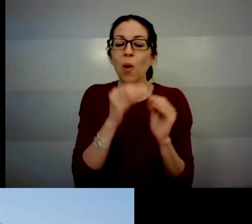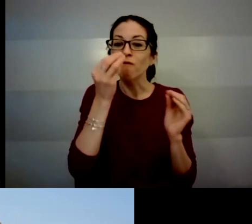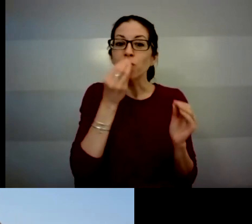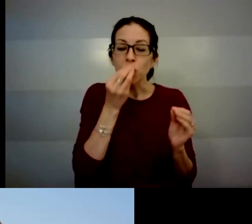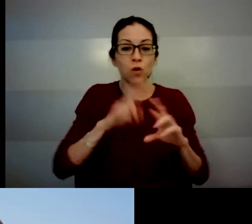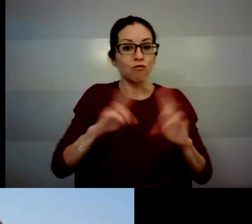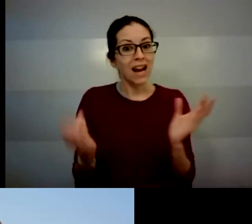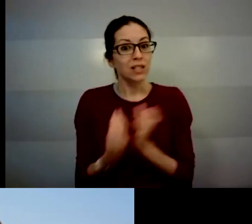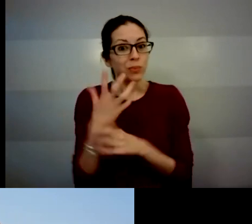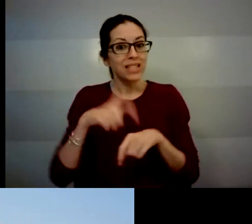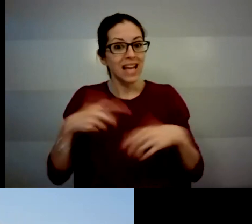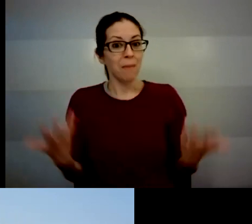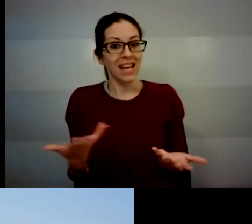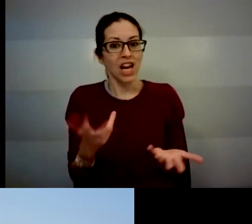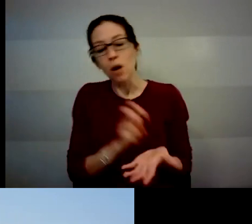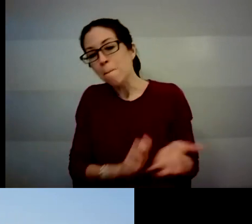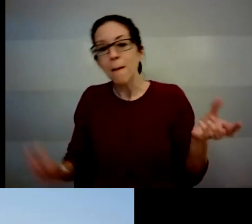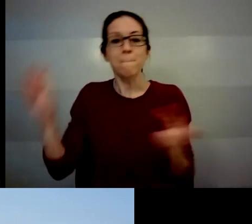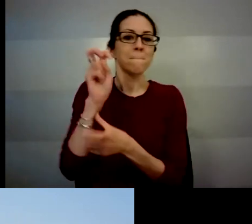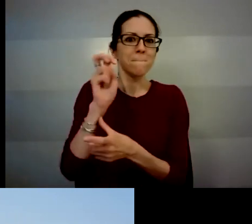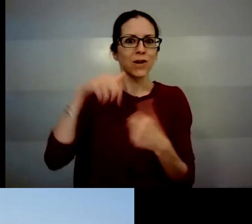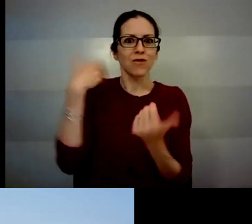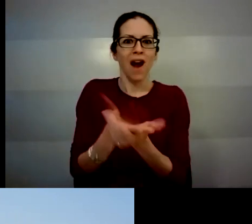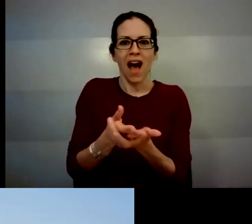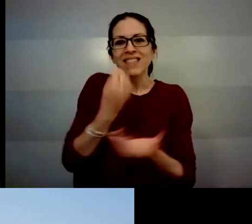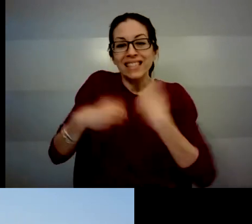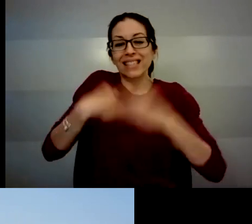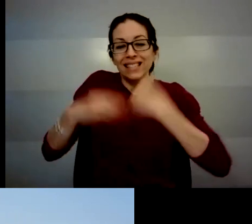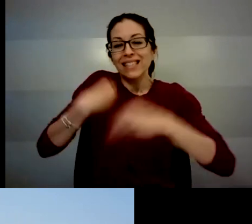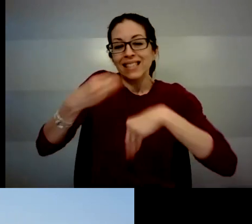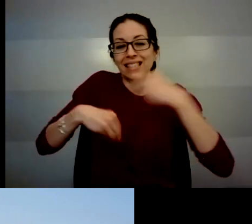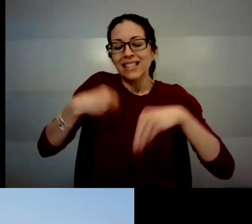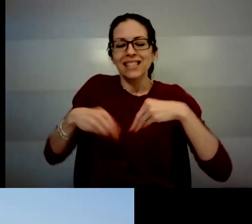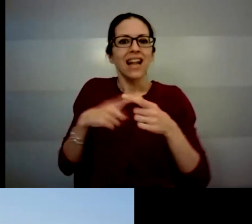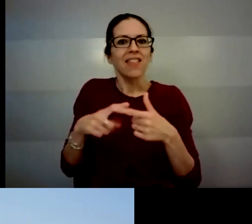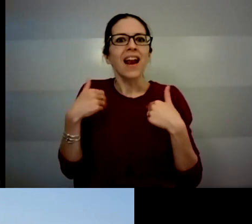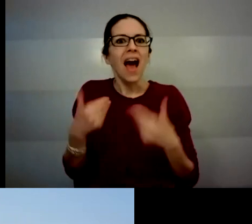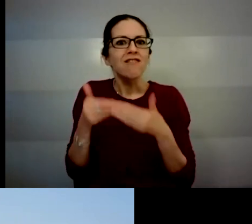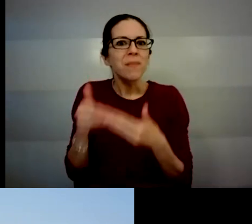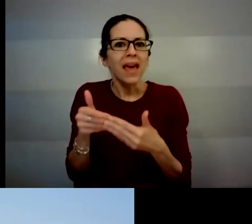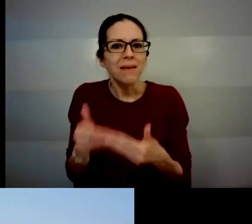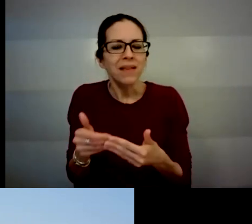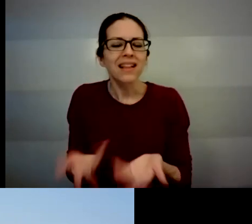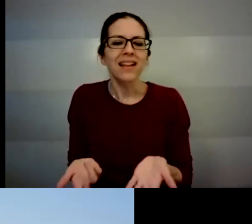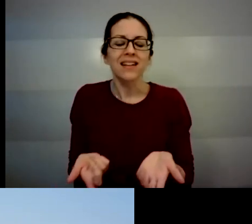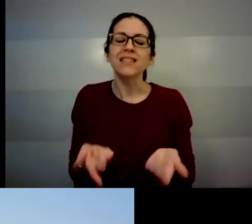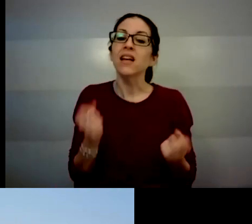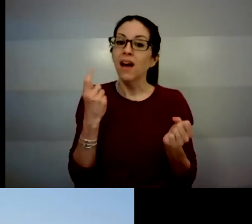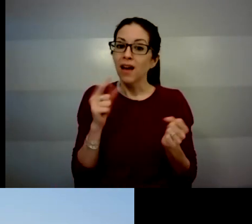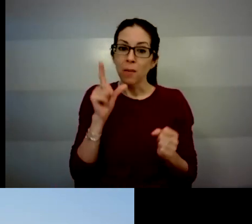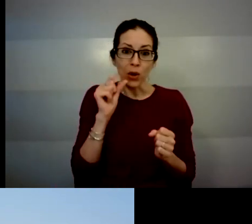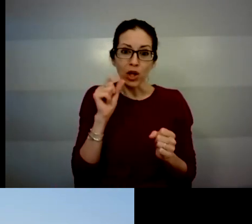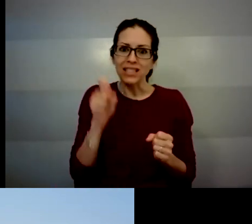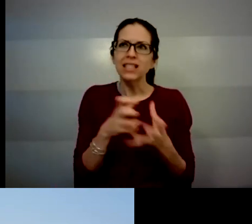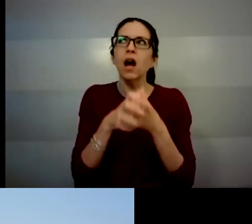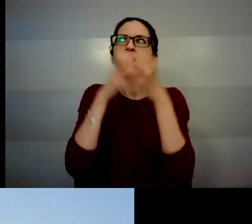in resources, that's what allows them to breed and reproduce. So it's really costly for them. They need a lot of food to raise